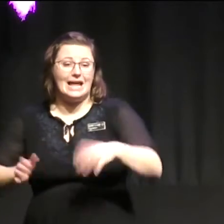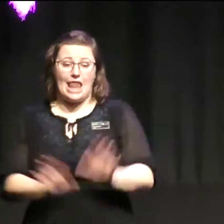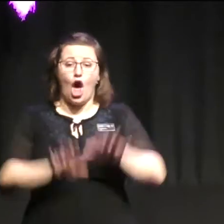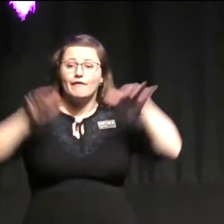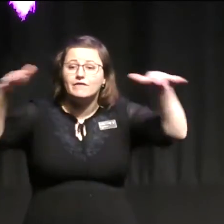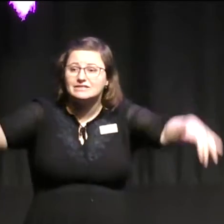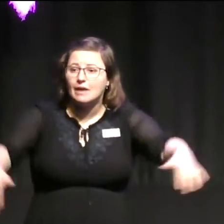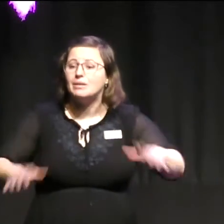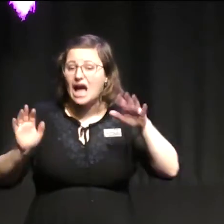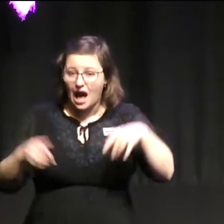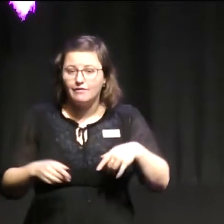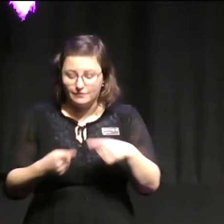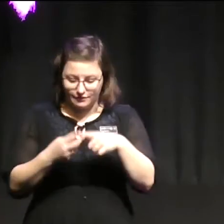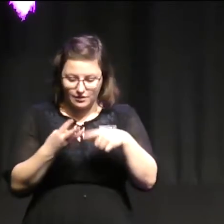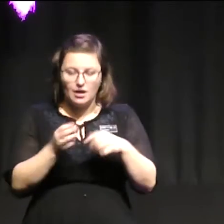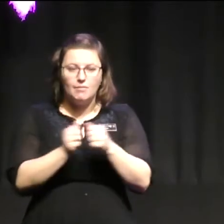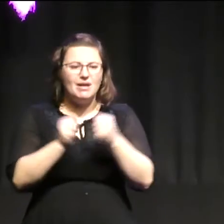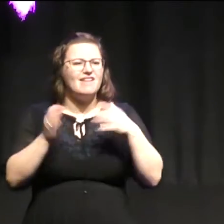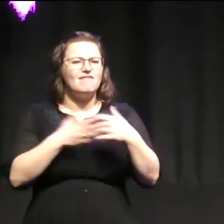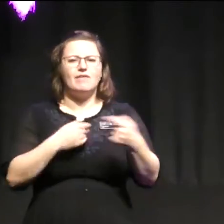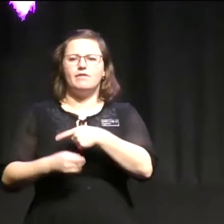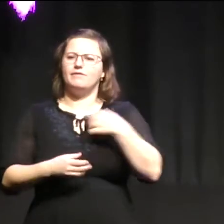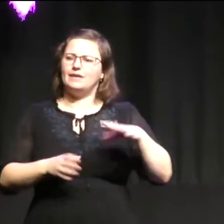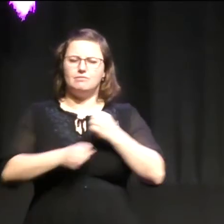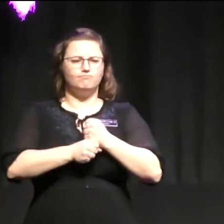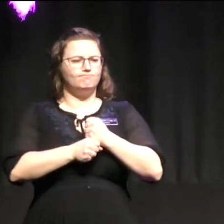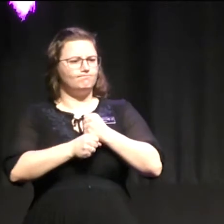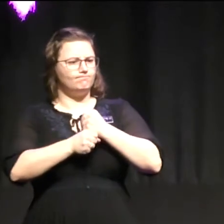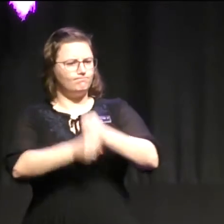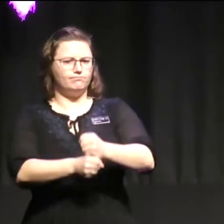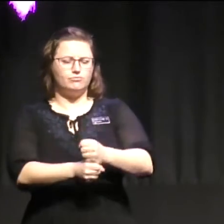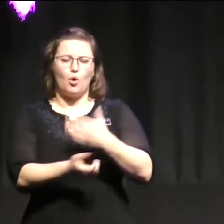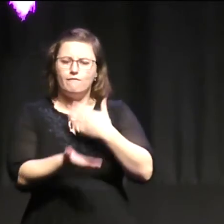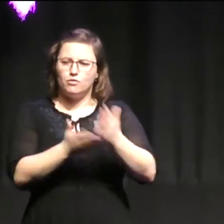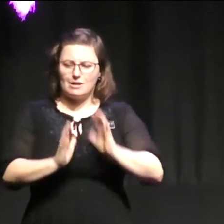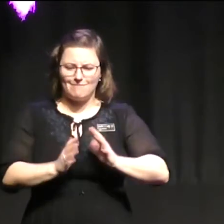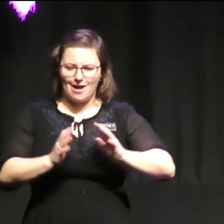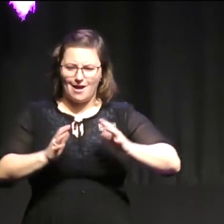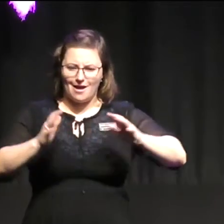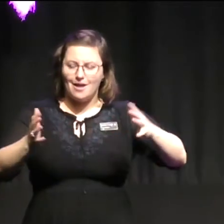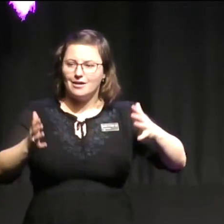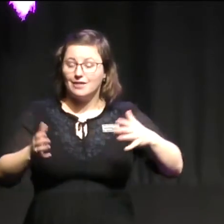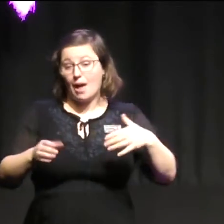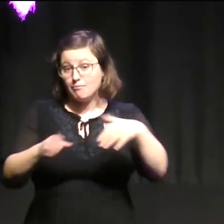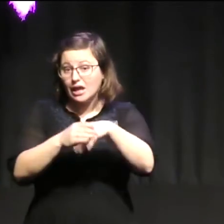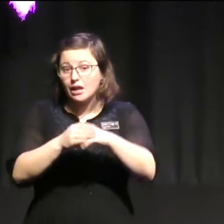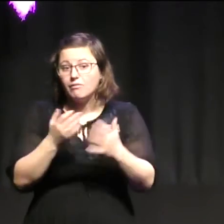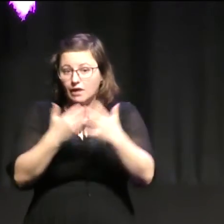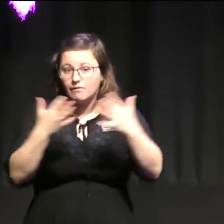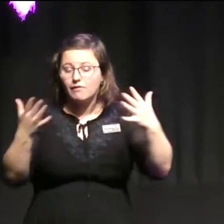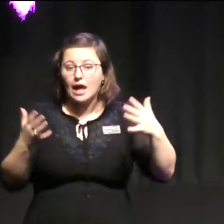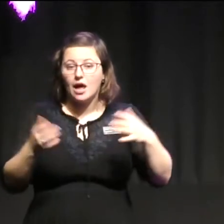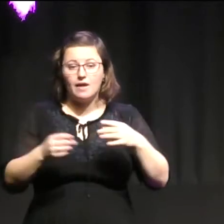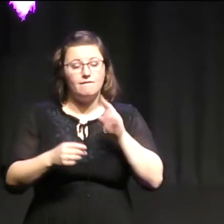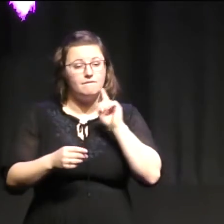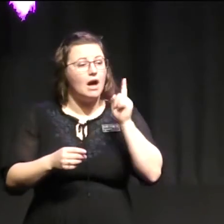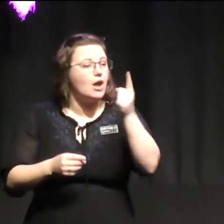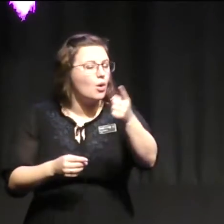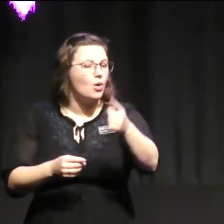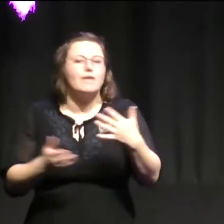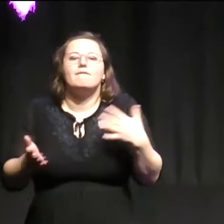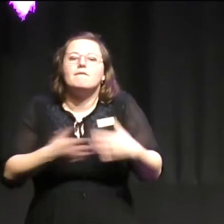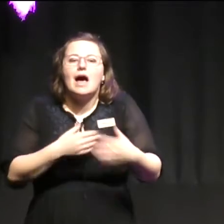everything. But why did SEWA remain intact? And it kept on growing, the membership kept growing year after